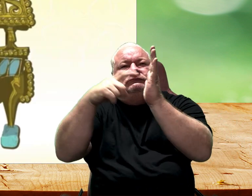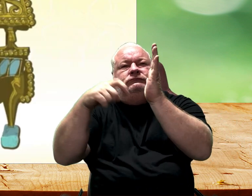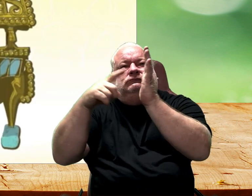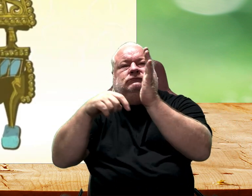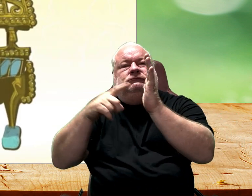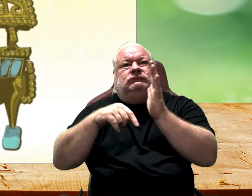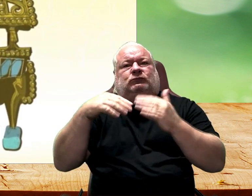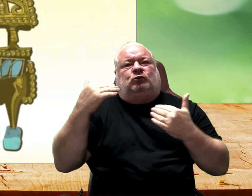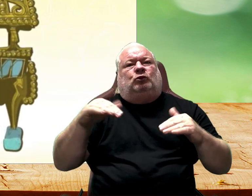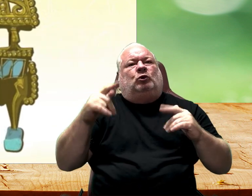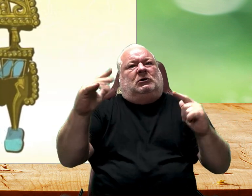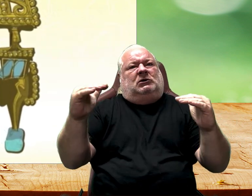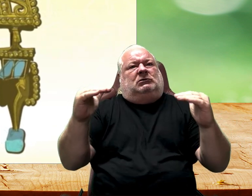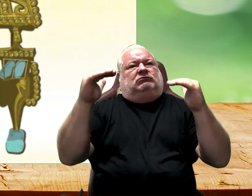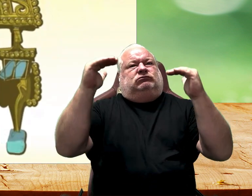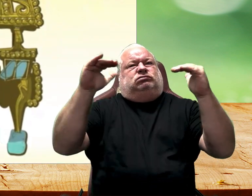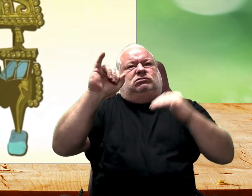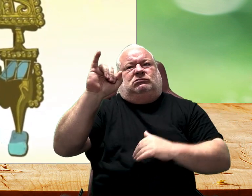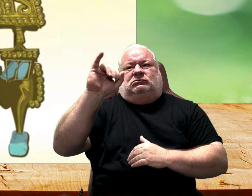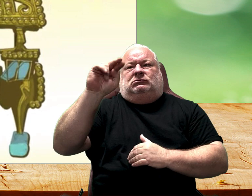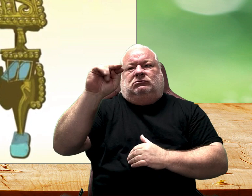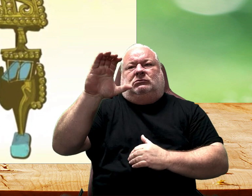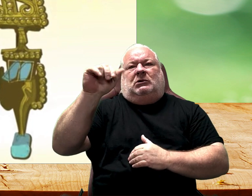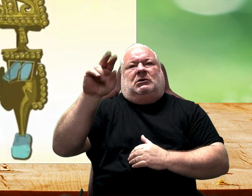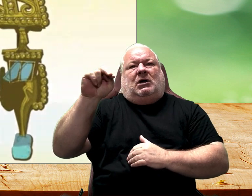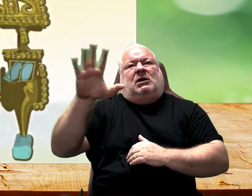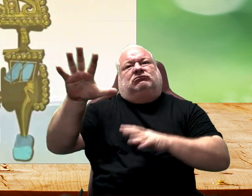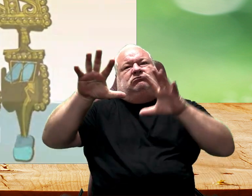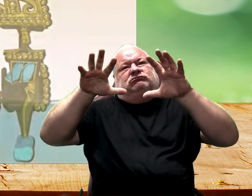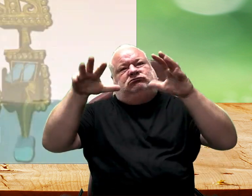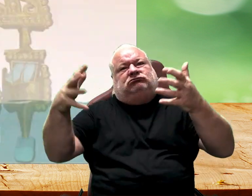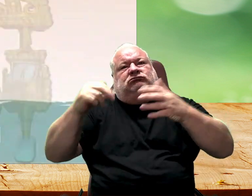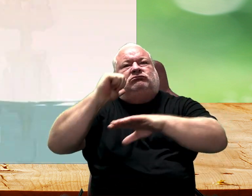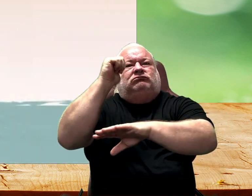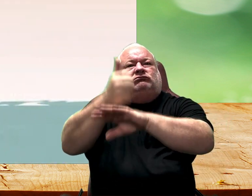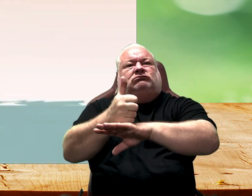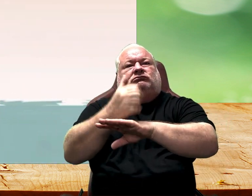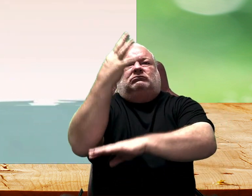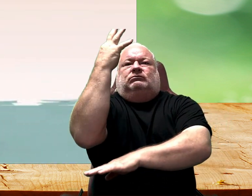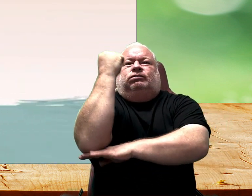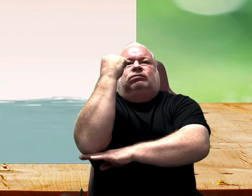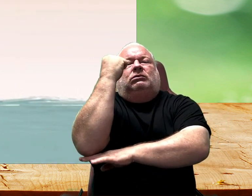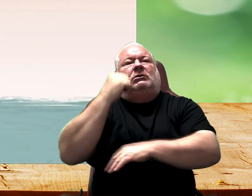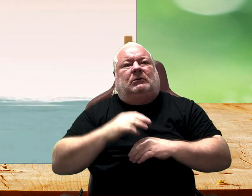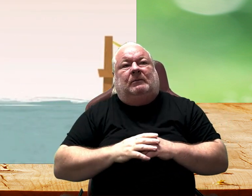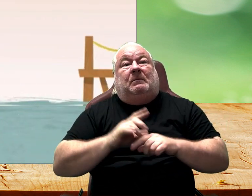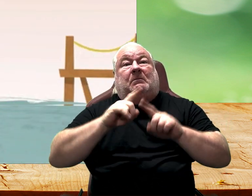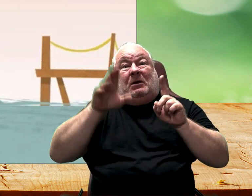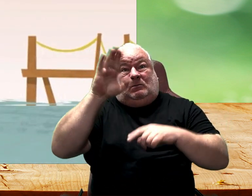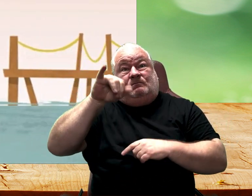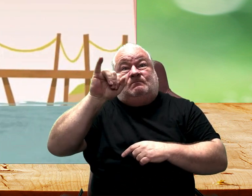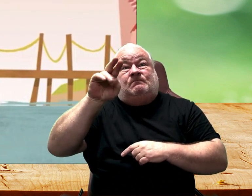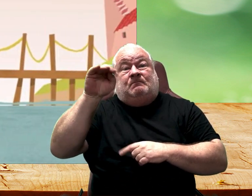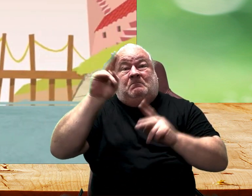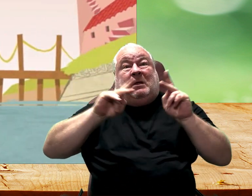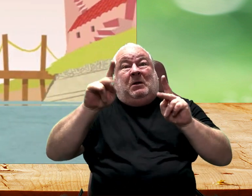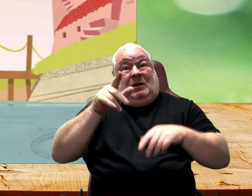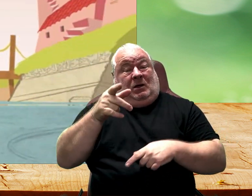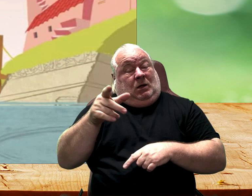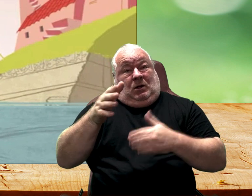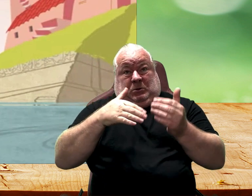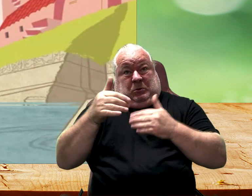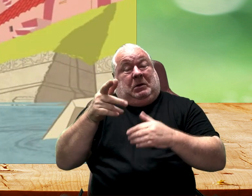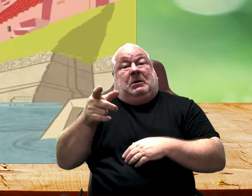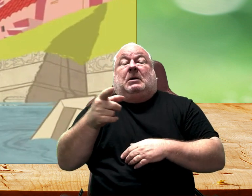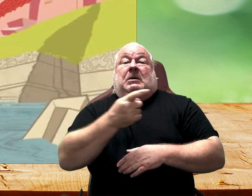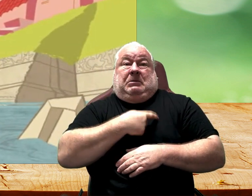and created the sophisticated civilization of the great Incan Empire. But considering how vital they were to the Incan people, when